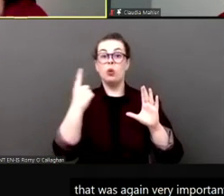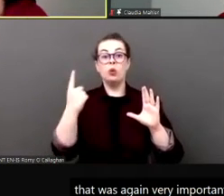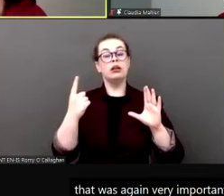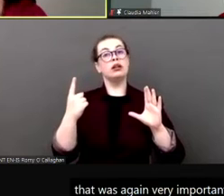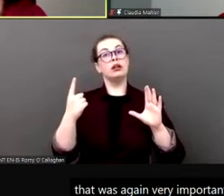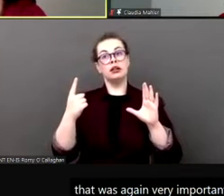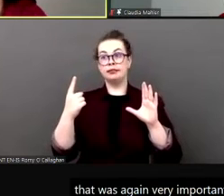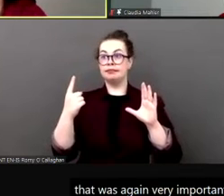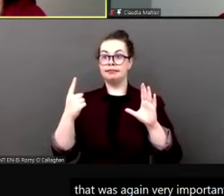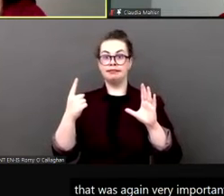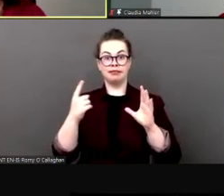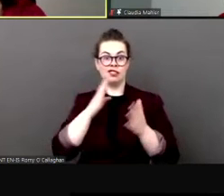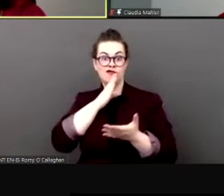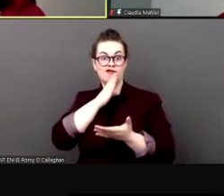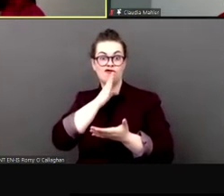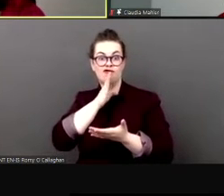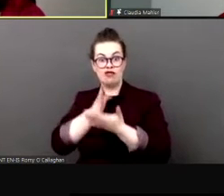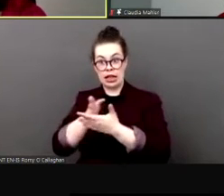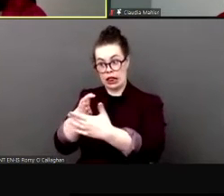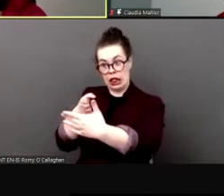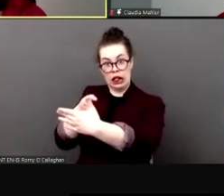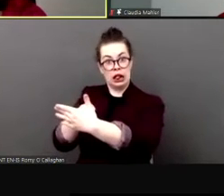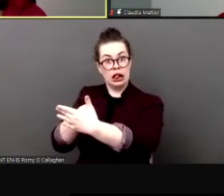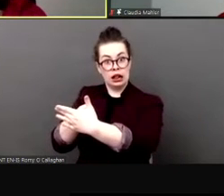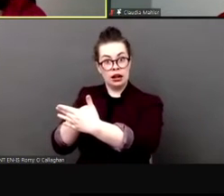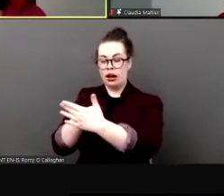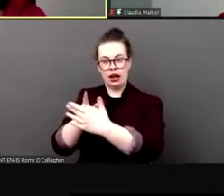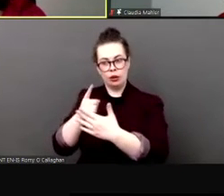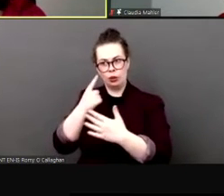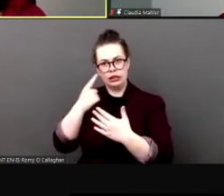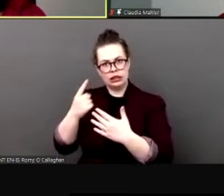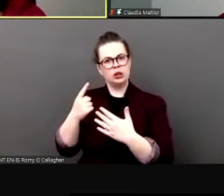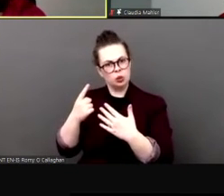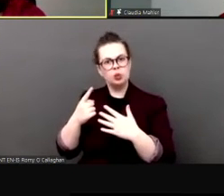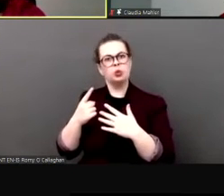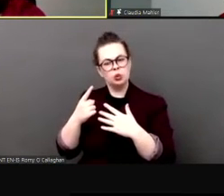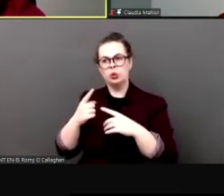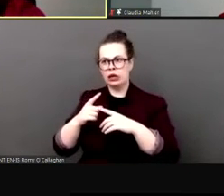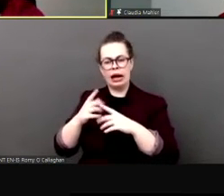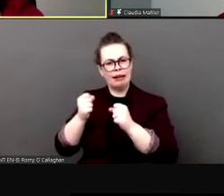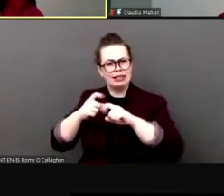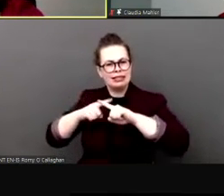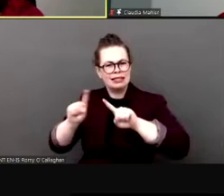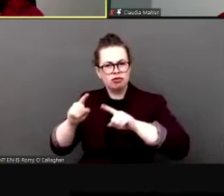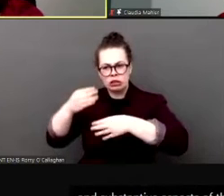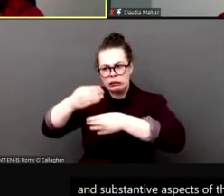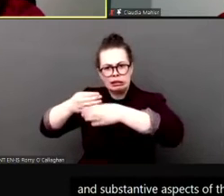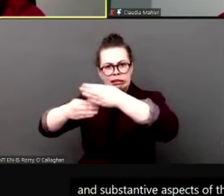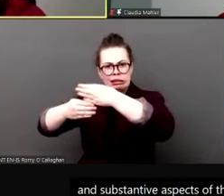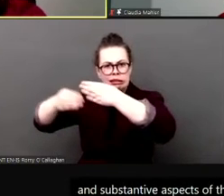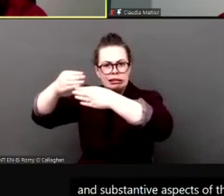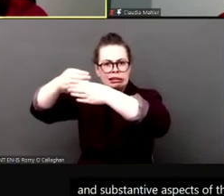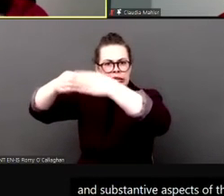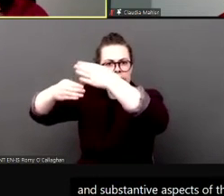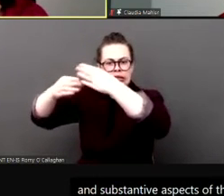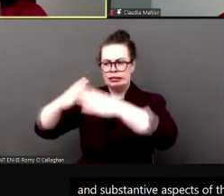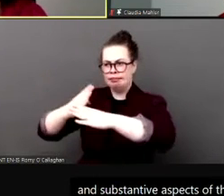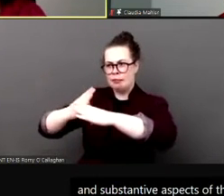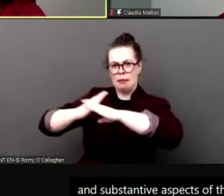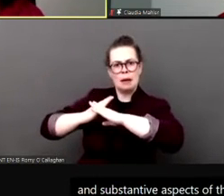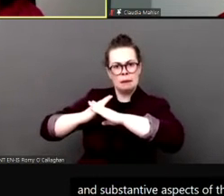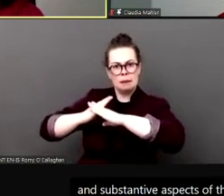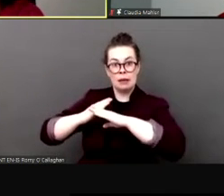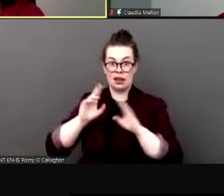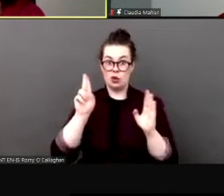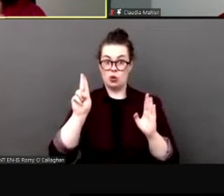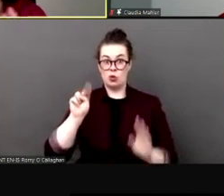procedural and substantive aspects of the right to justice, and how a convention can really be a trigger, like you said. So,